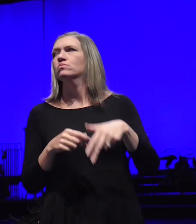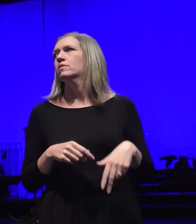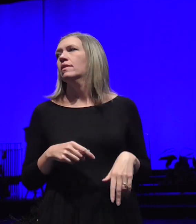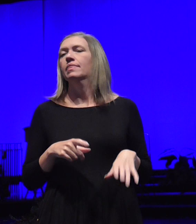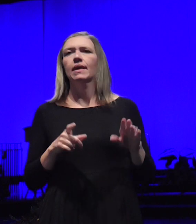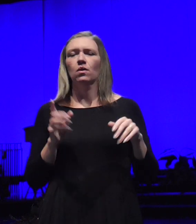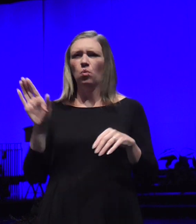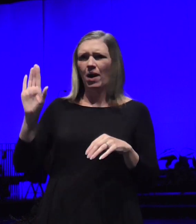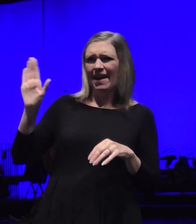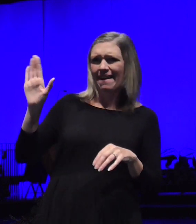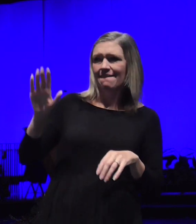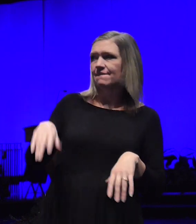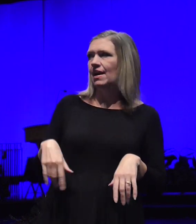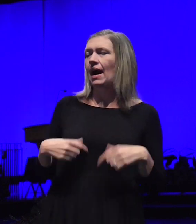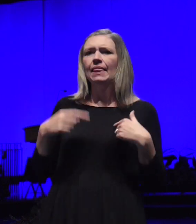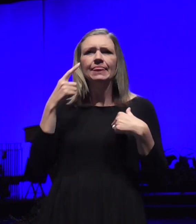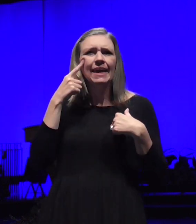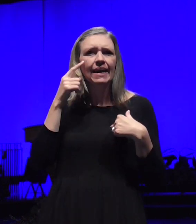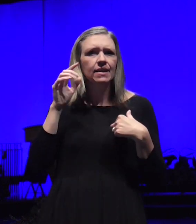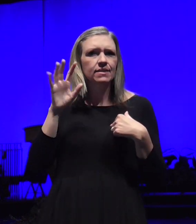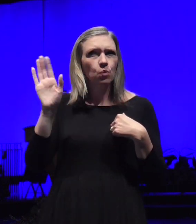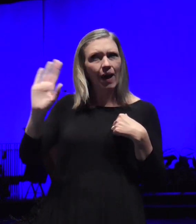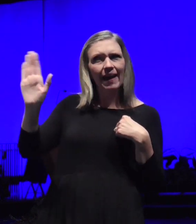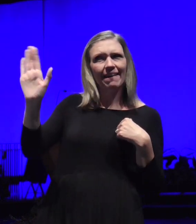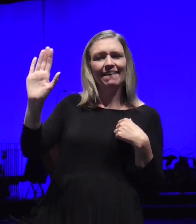kind of wave to me. I think they're waving.